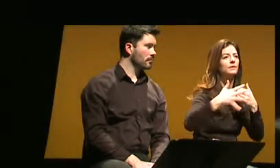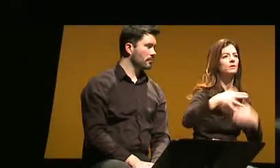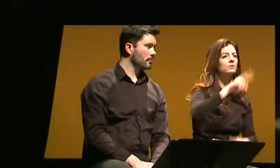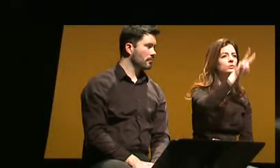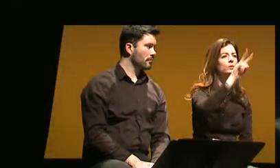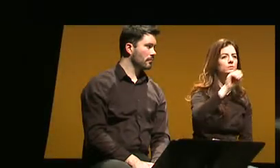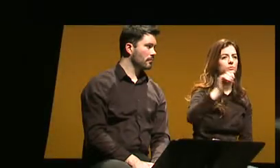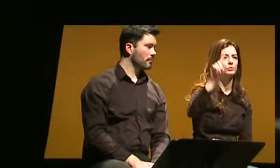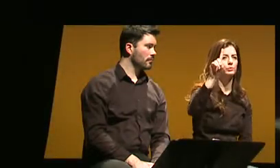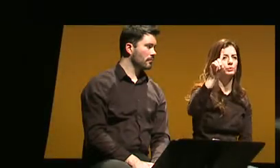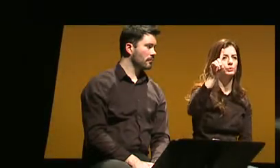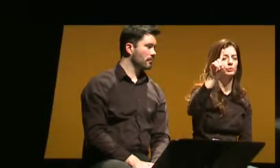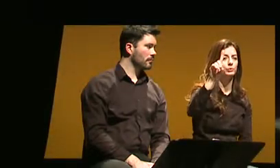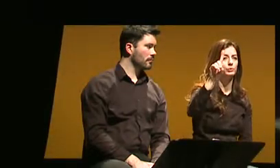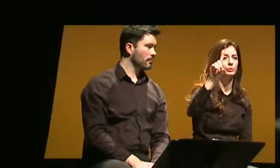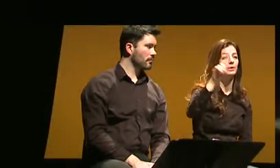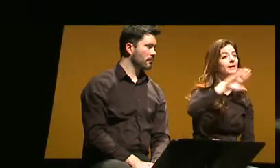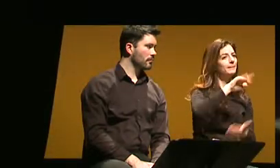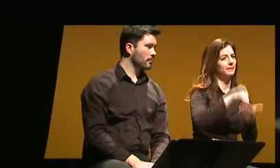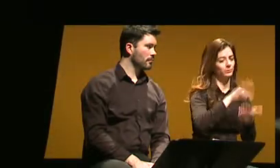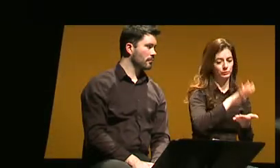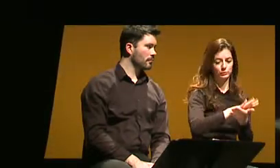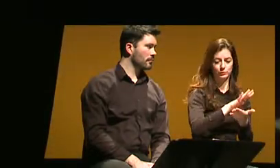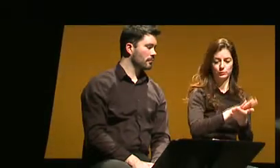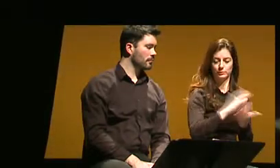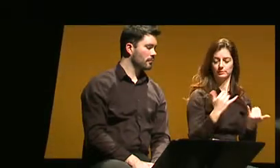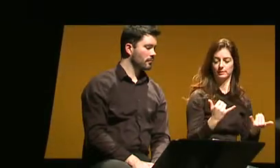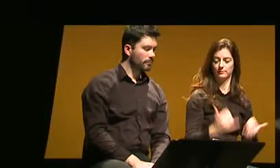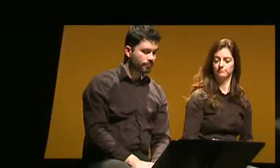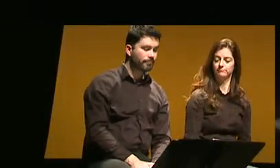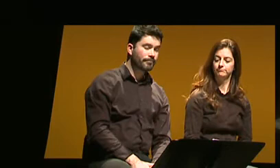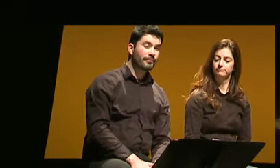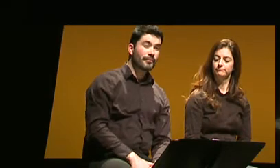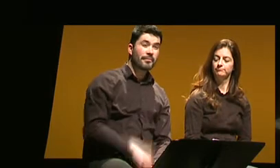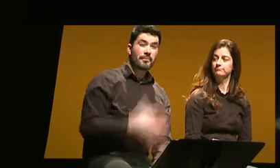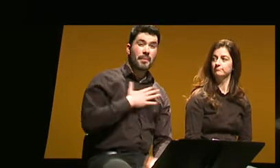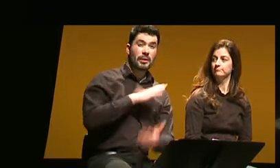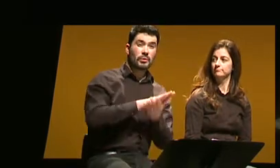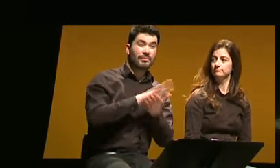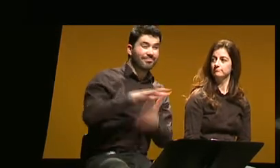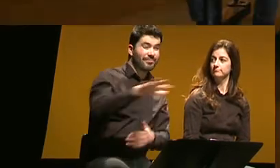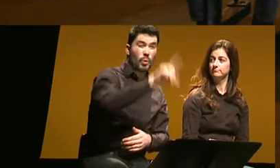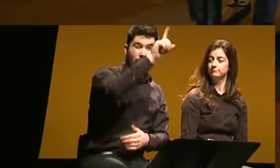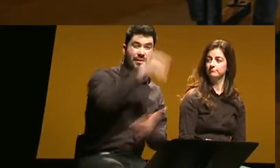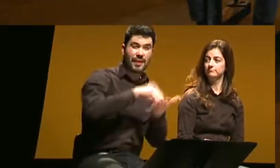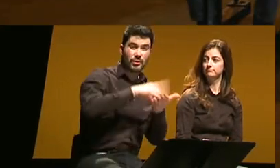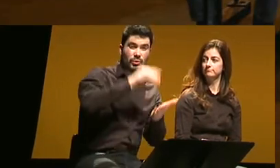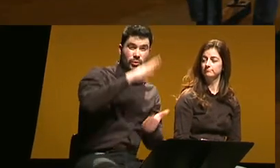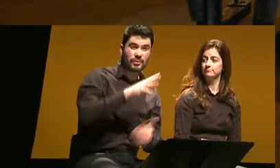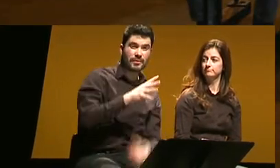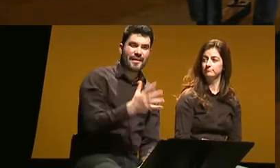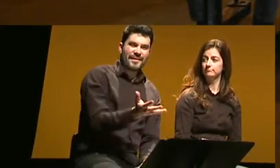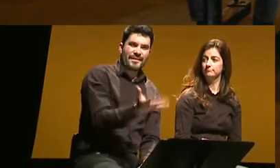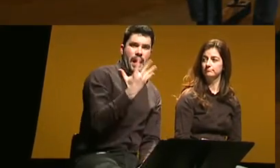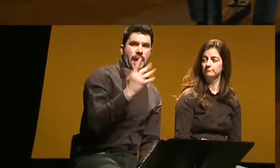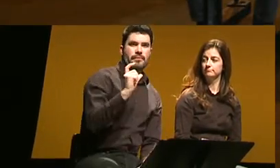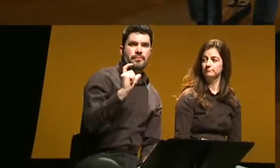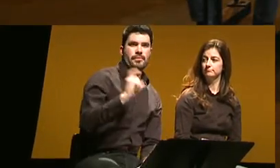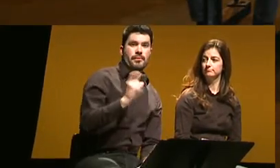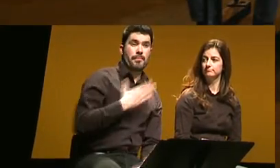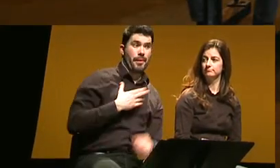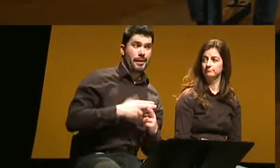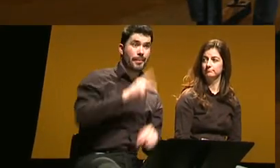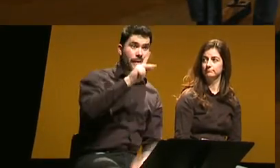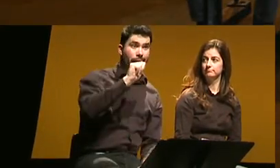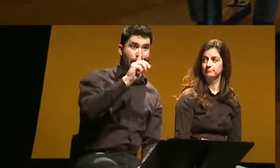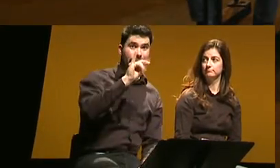2002. Greenville Middle School. There are 1,000 students, and only 5 are Muslim. The name like Kadeem,